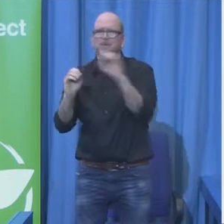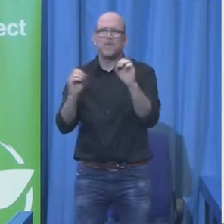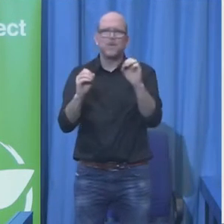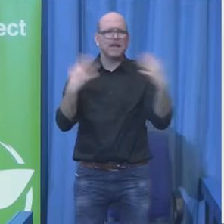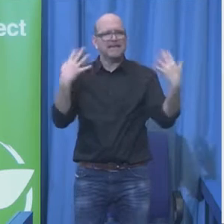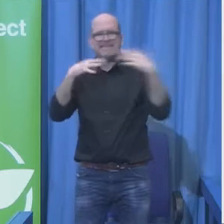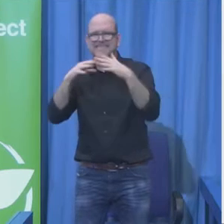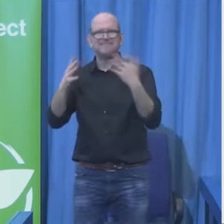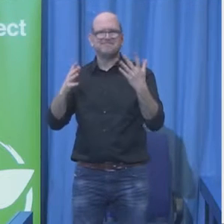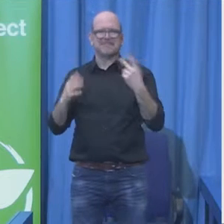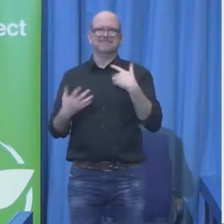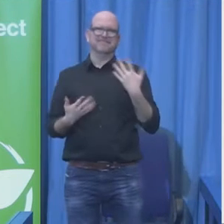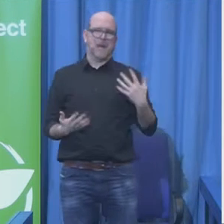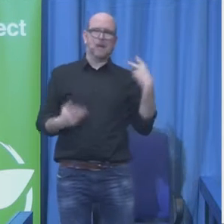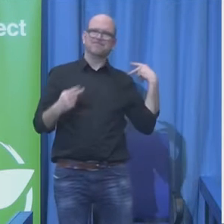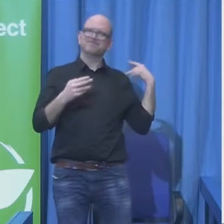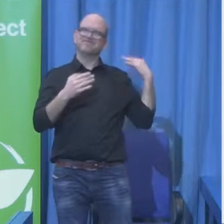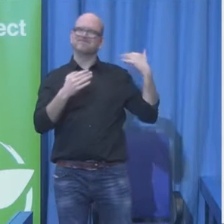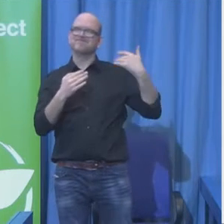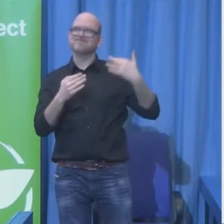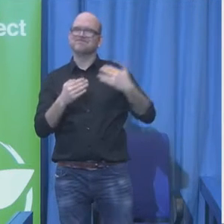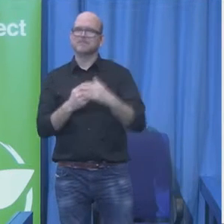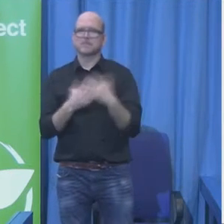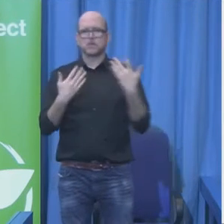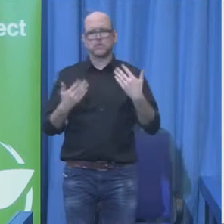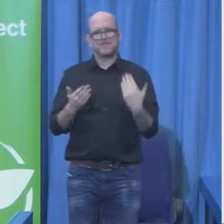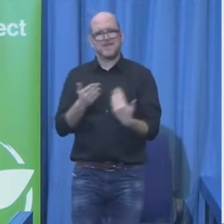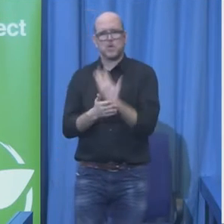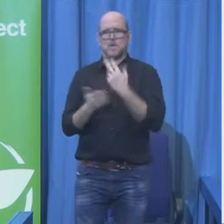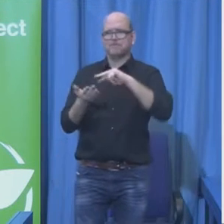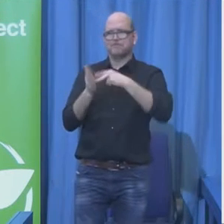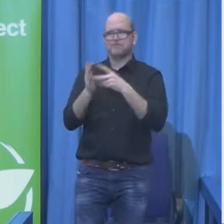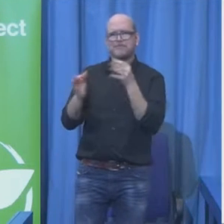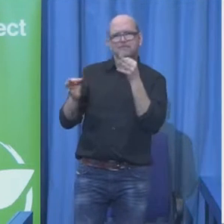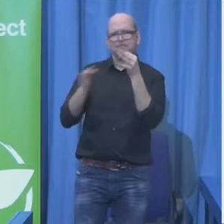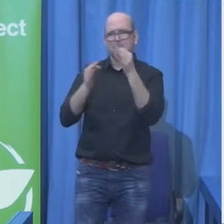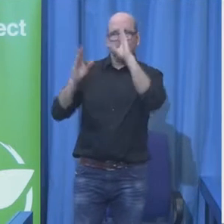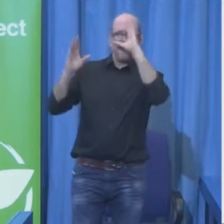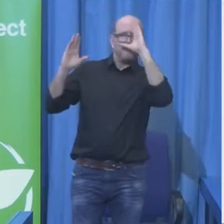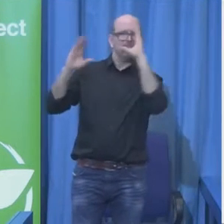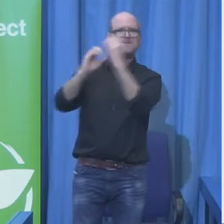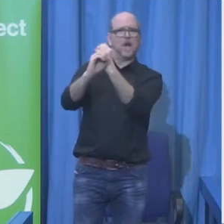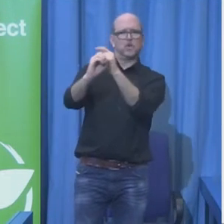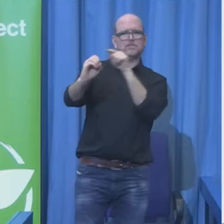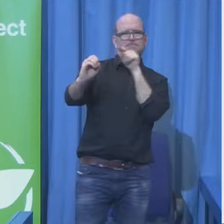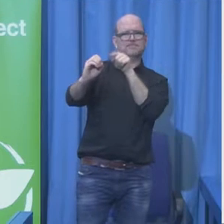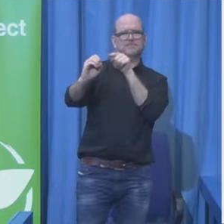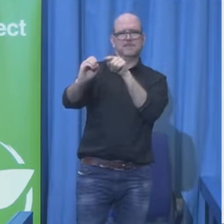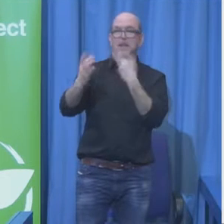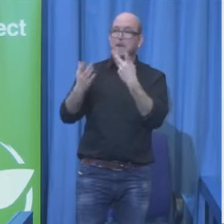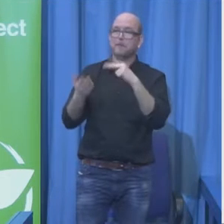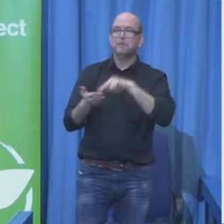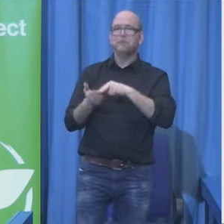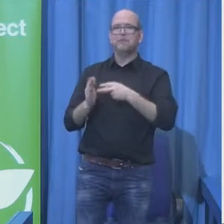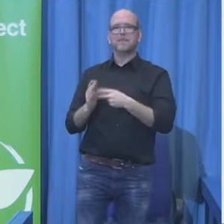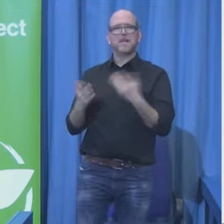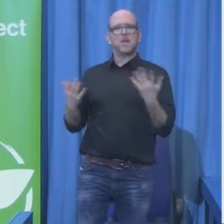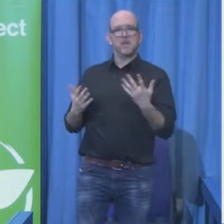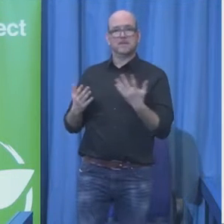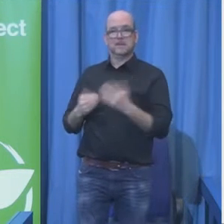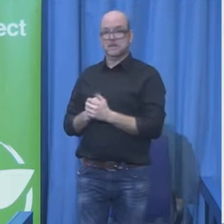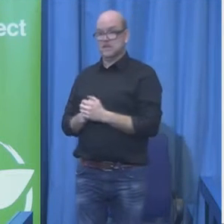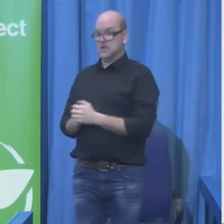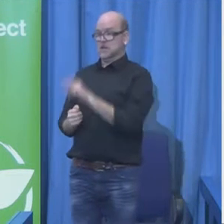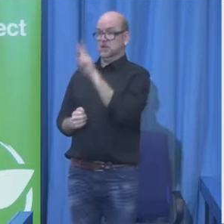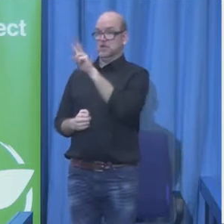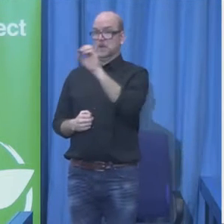2017-2023 shifts the focus from disability to ability. The strategy has five rights-based priority areas, and they